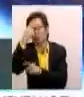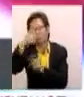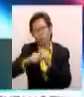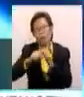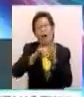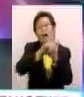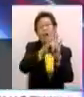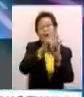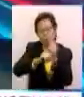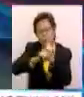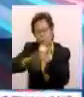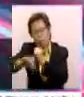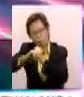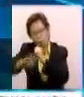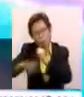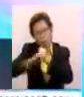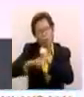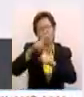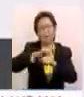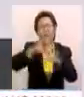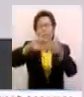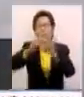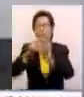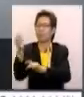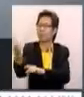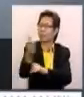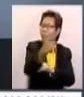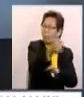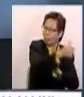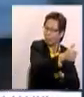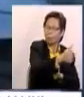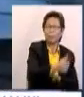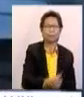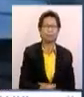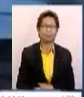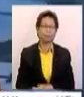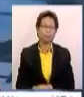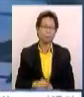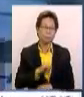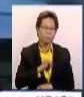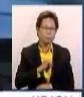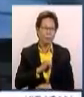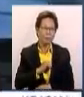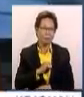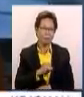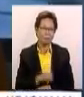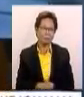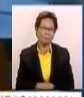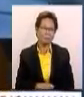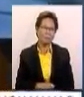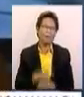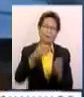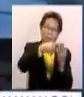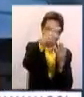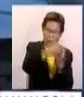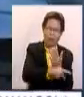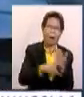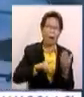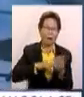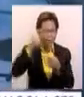perkhidmatan tersebut di platform media sosial masing-masing. I think it's a great initiative by